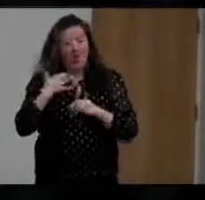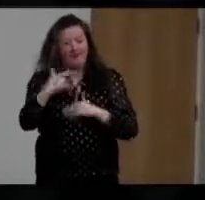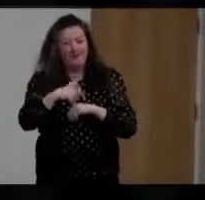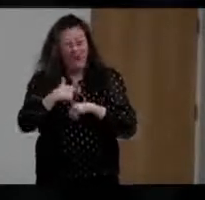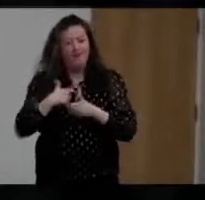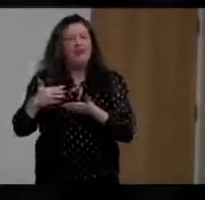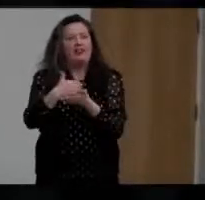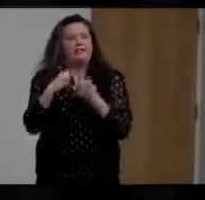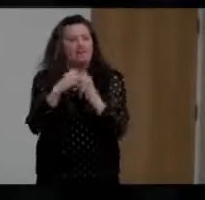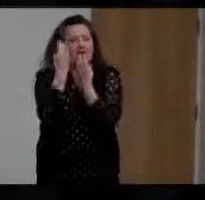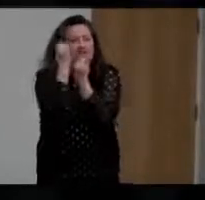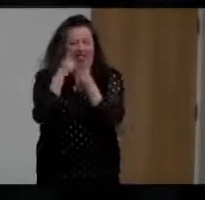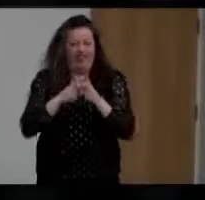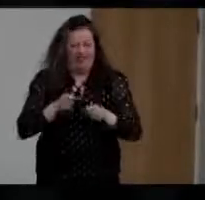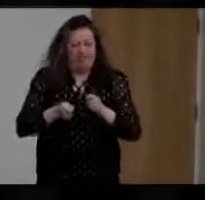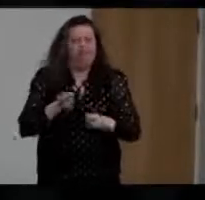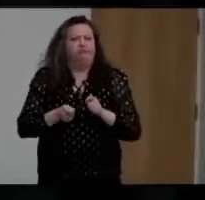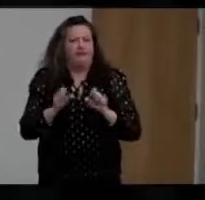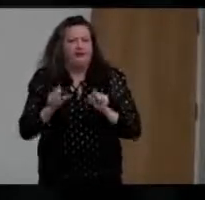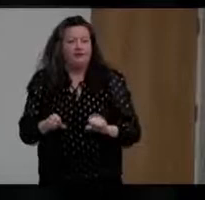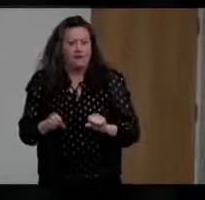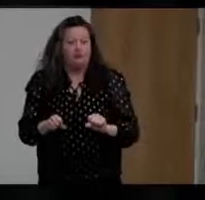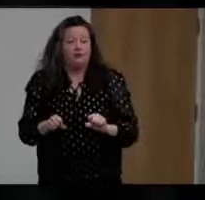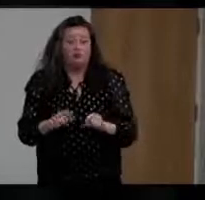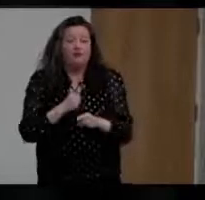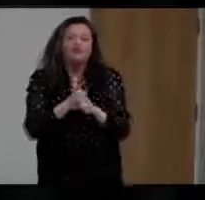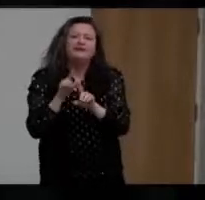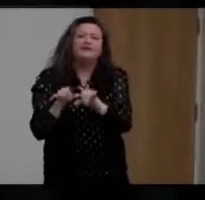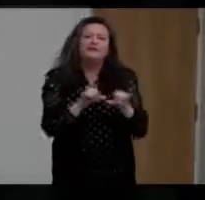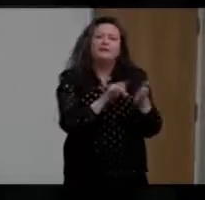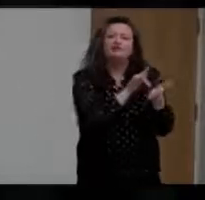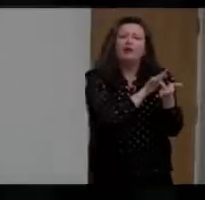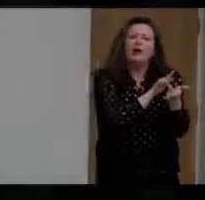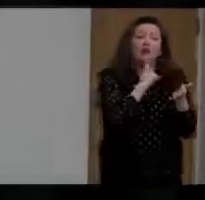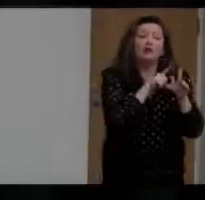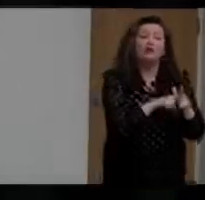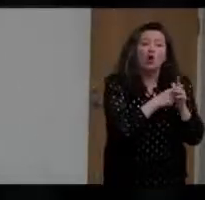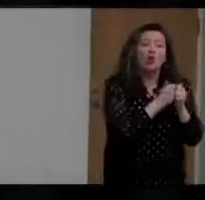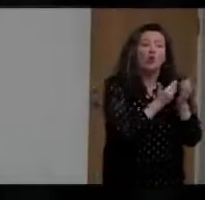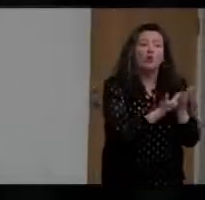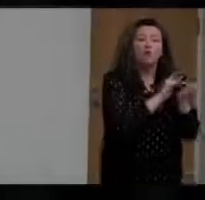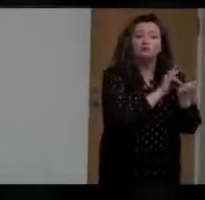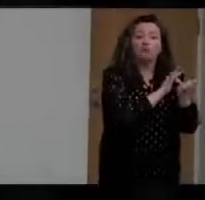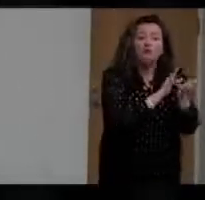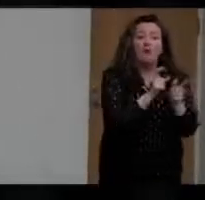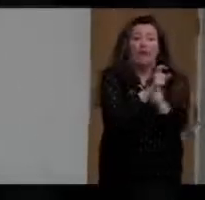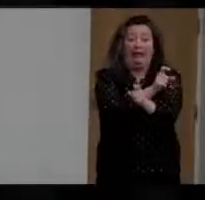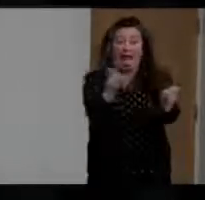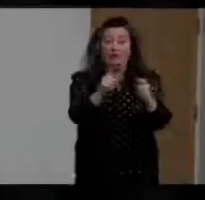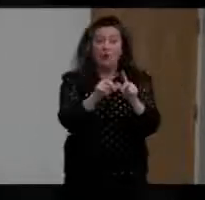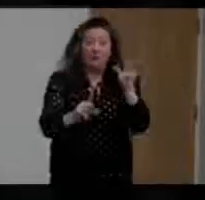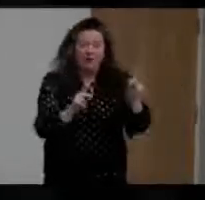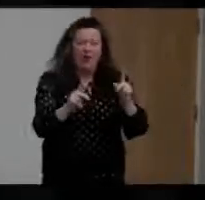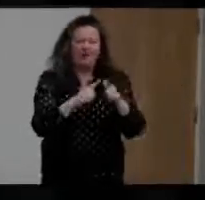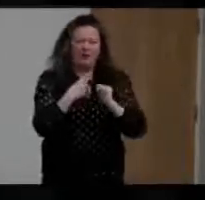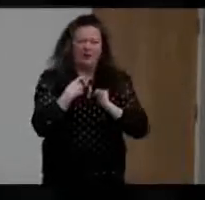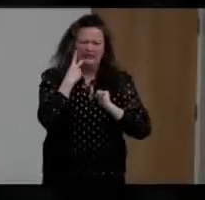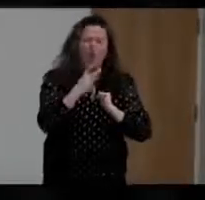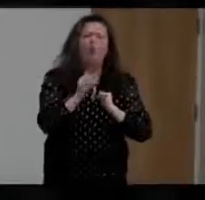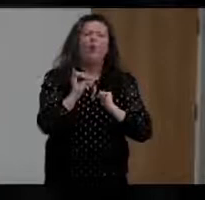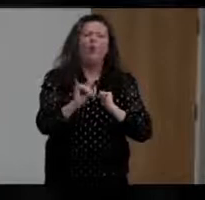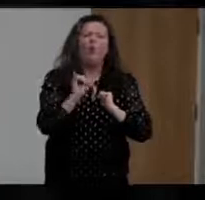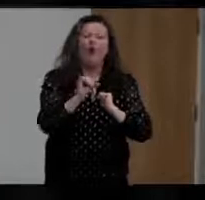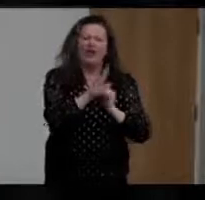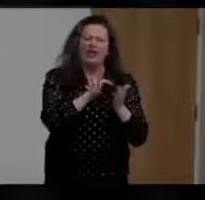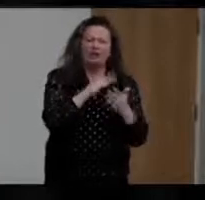worked fundamentally in biochemistry terms changed. The drug evolved as you prescribed it. That's the problem we have with AI,